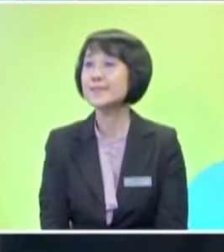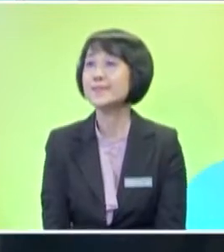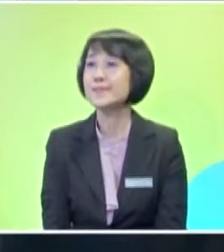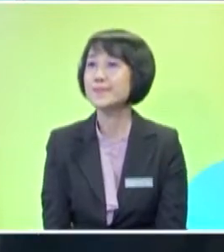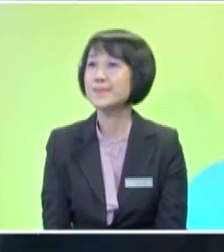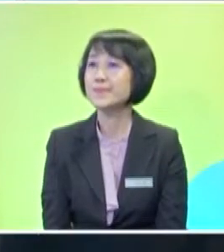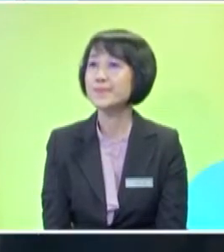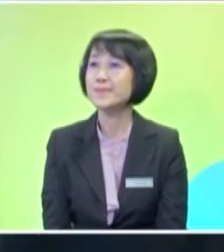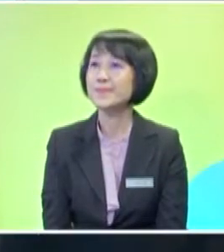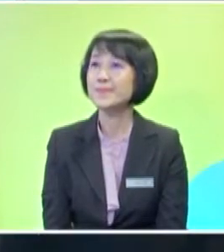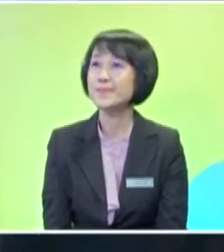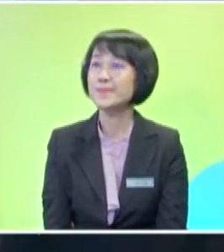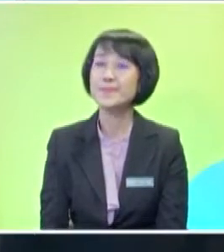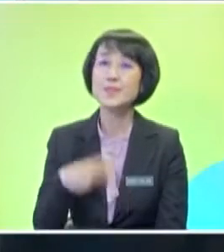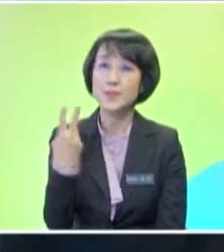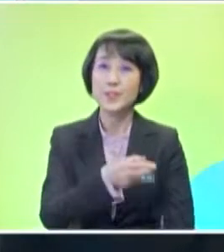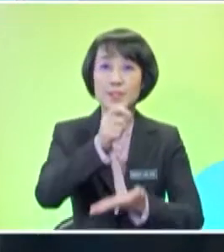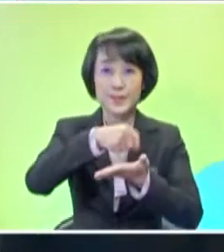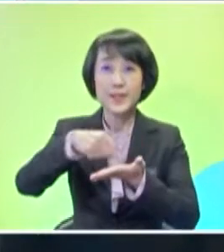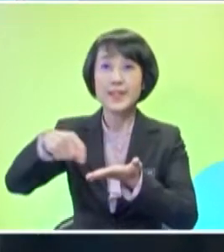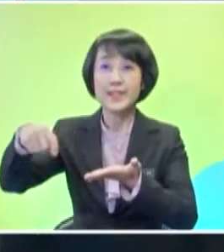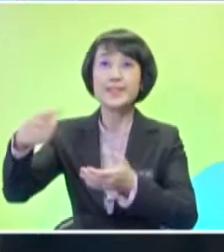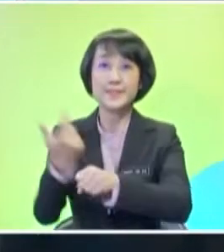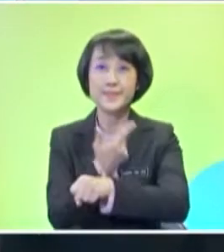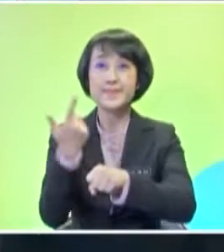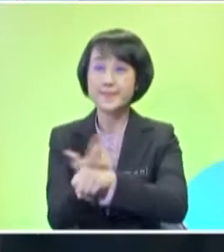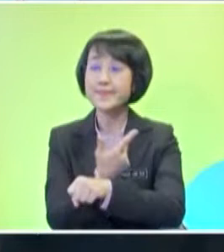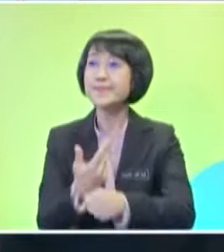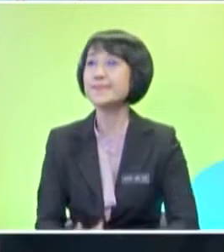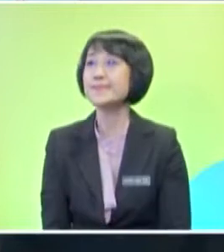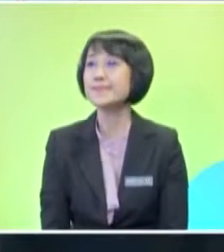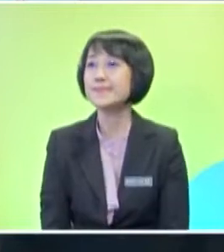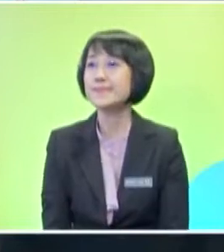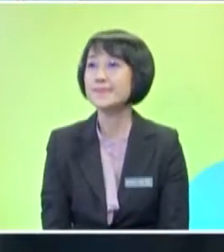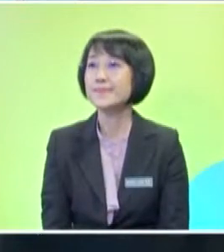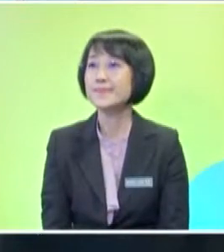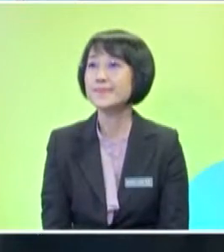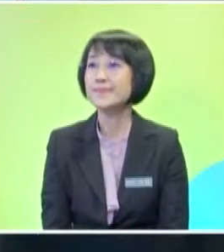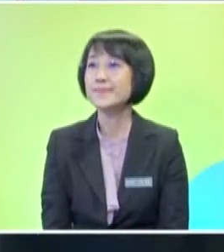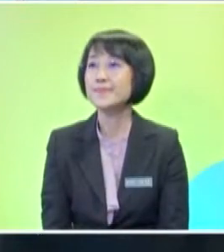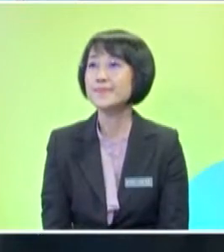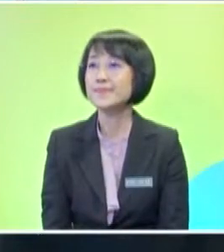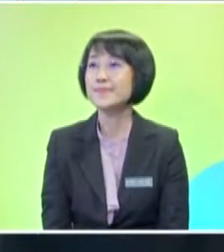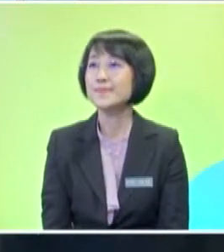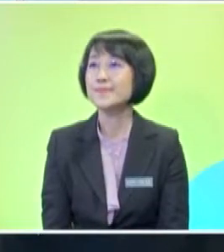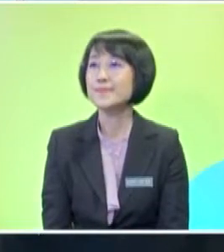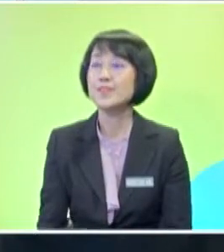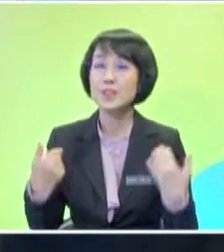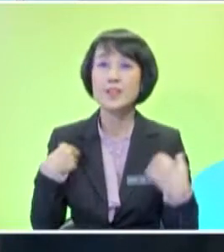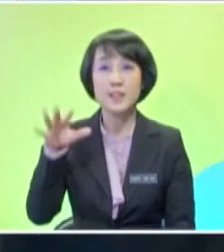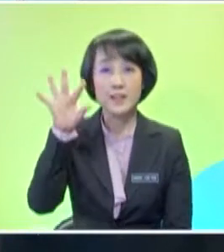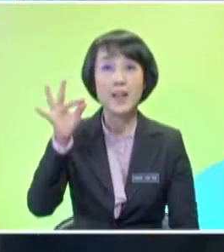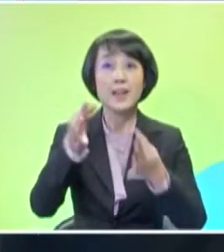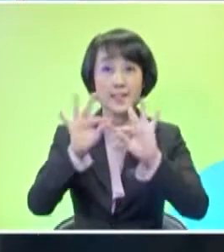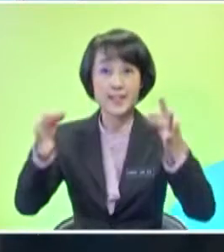segment, we'll do some writing exercise. Okay. As you can see, there are 9 sentences here. Okay.